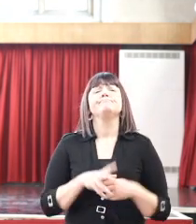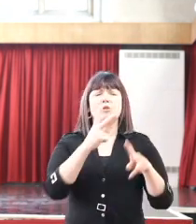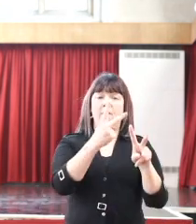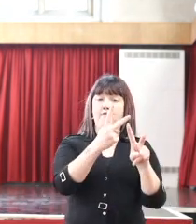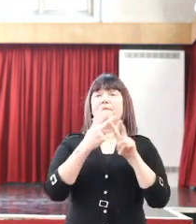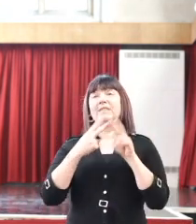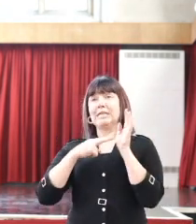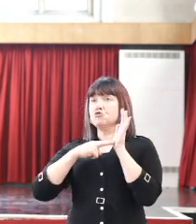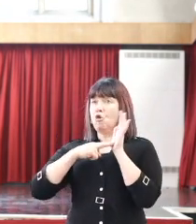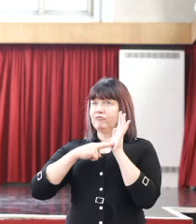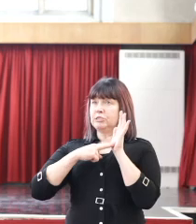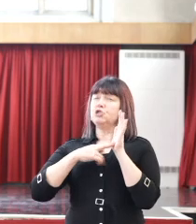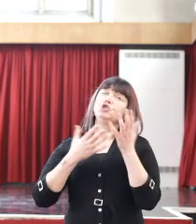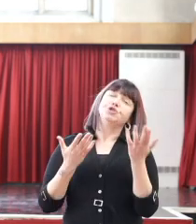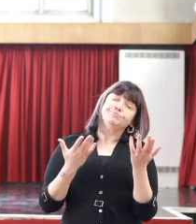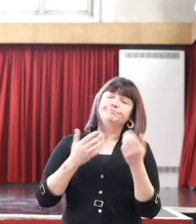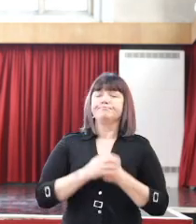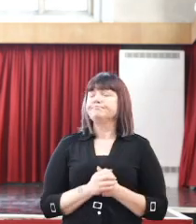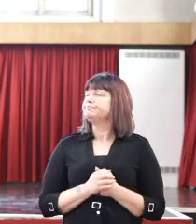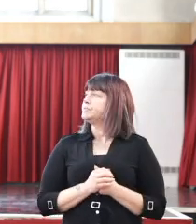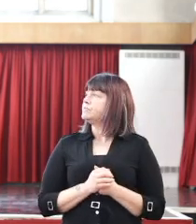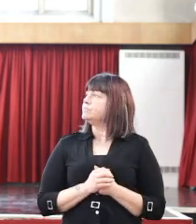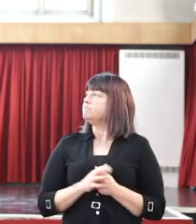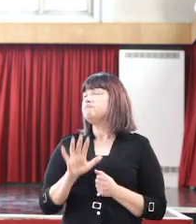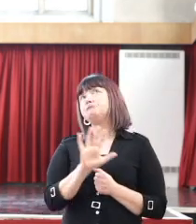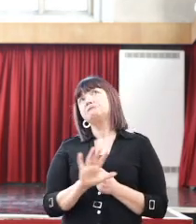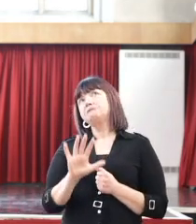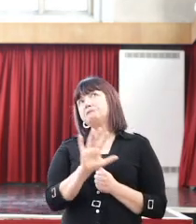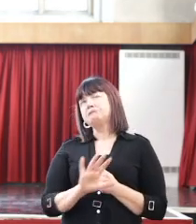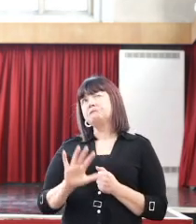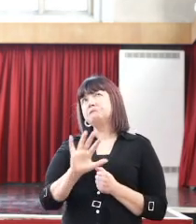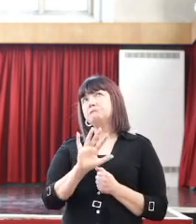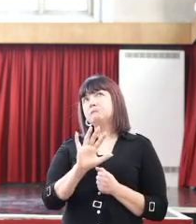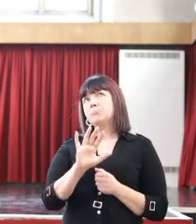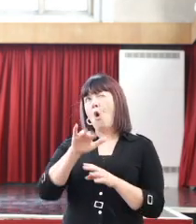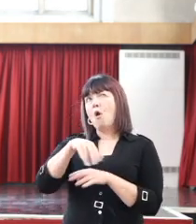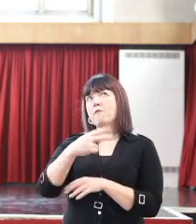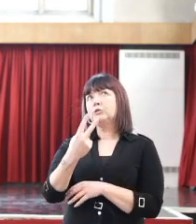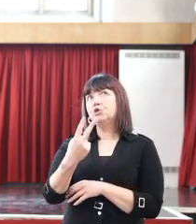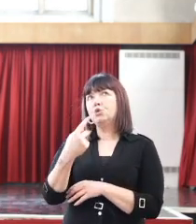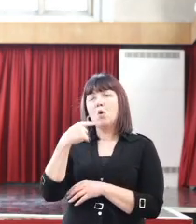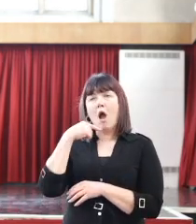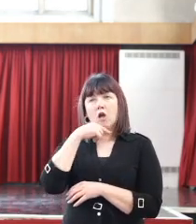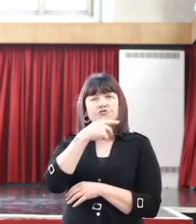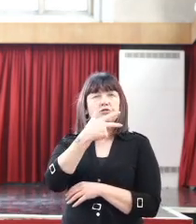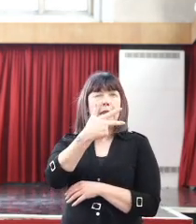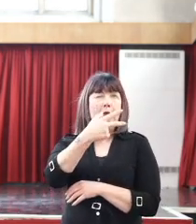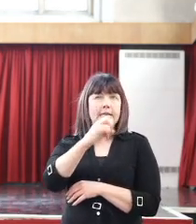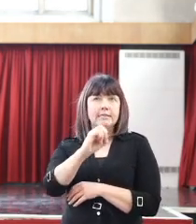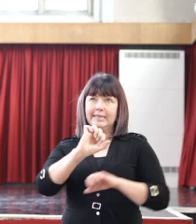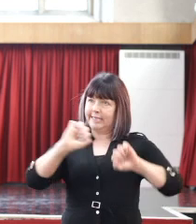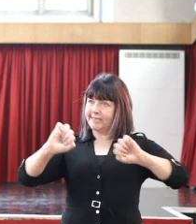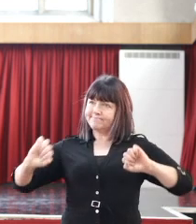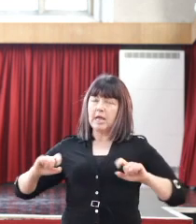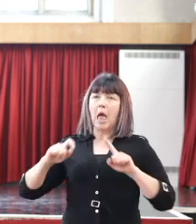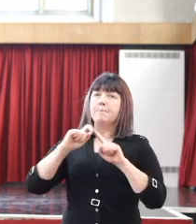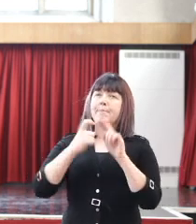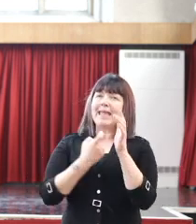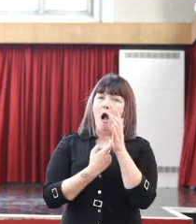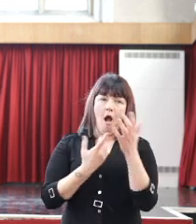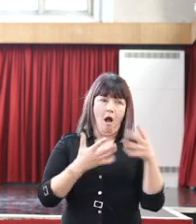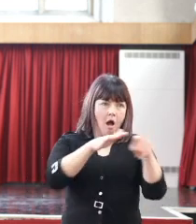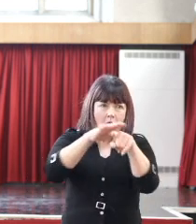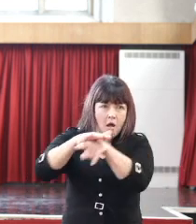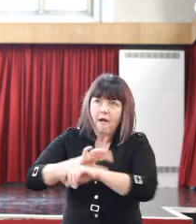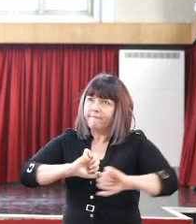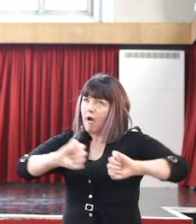channels that we work to, over 280 pieces of local national PR coverage, which have been